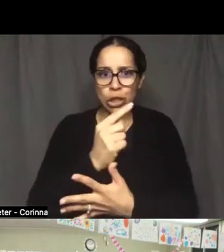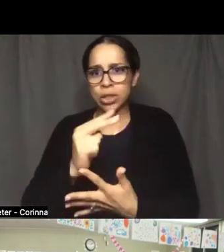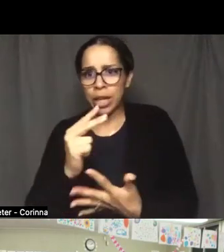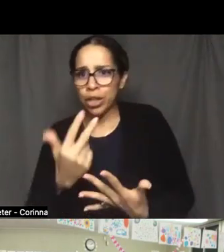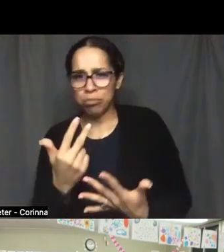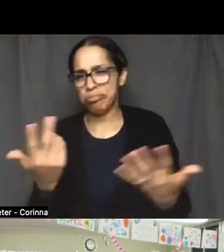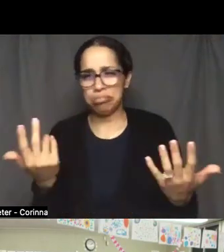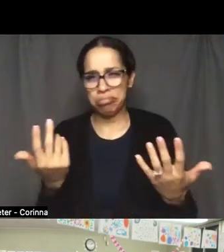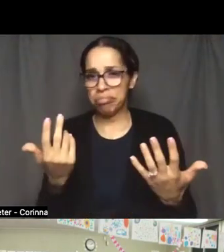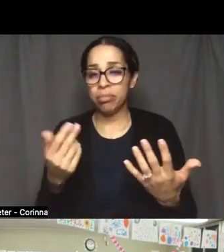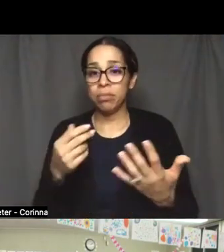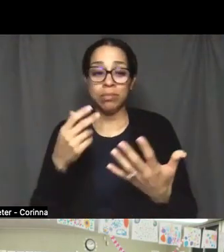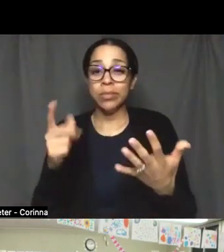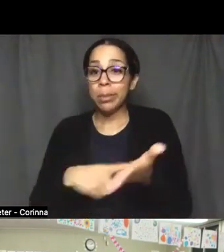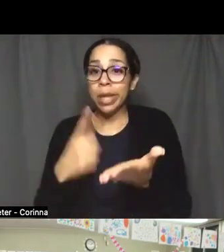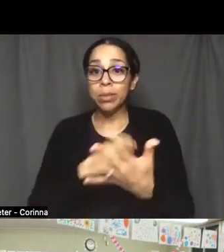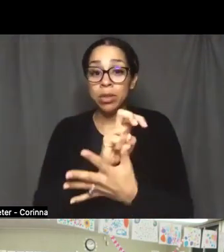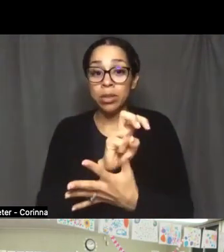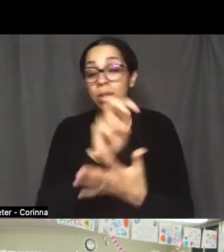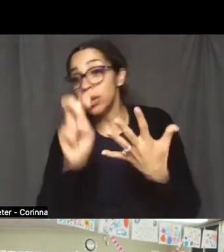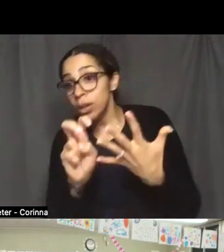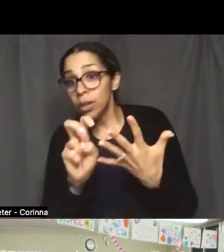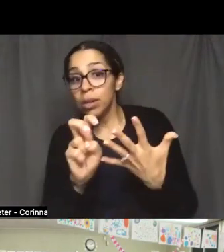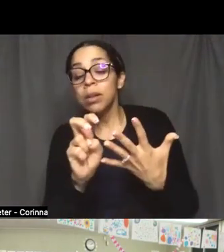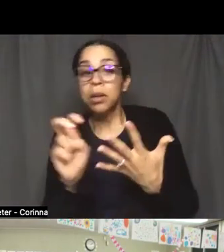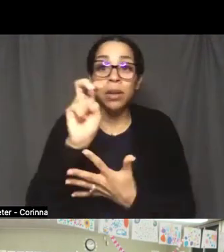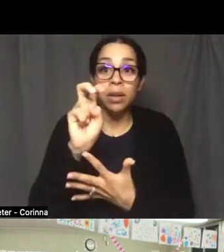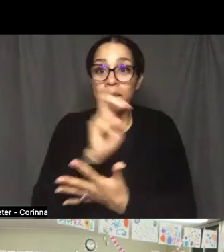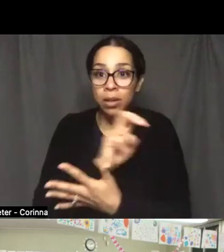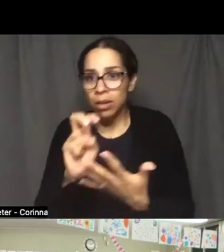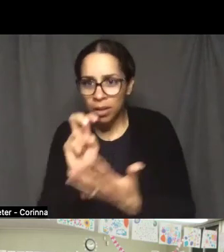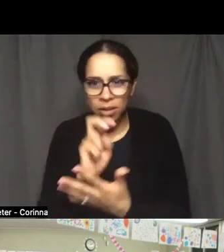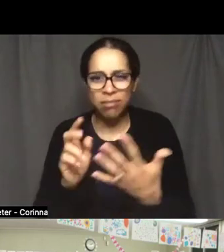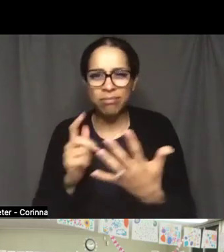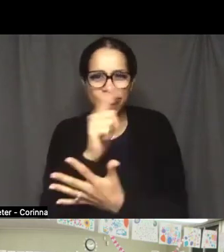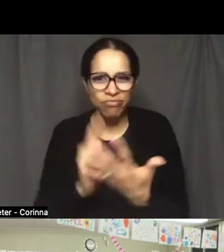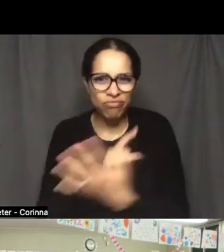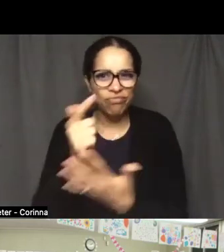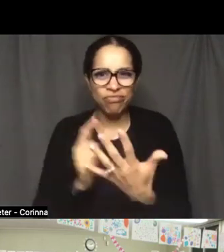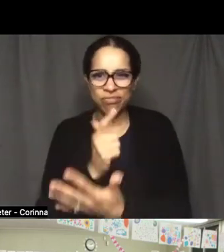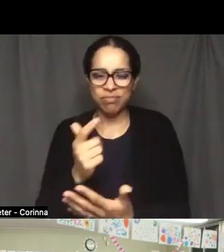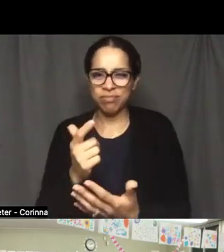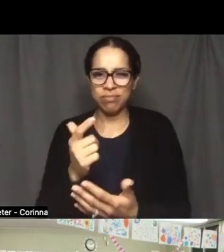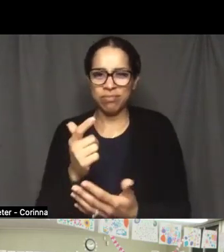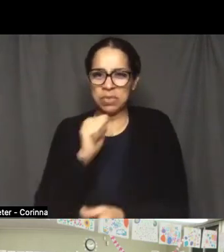some back and forth. So even though they're presented in an order, sometimes they don't always